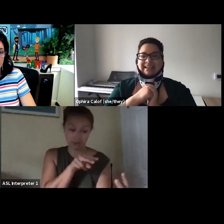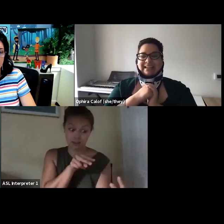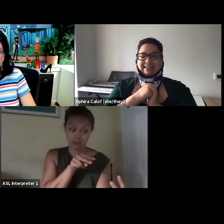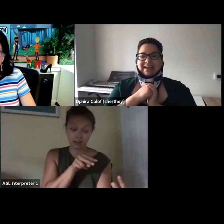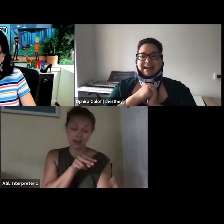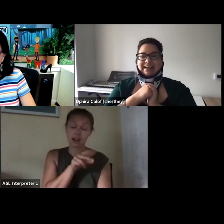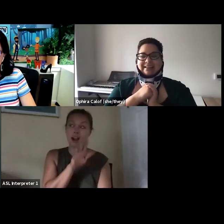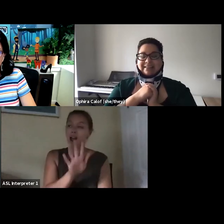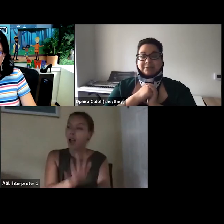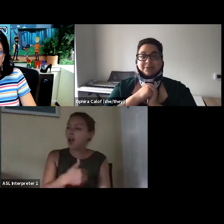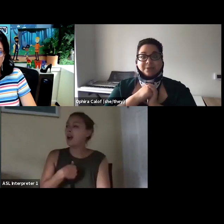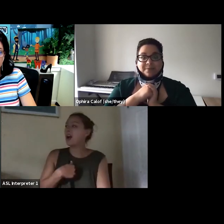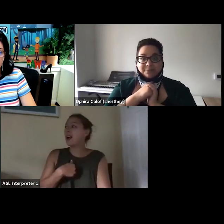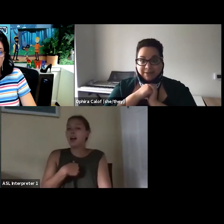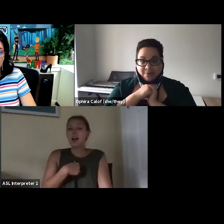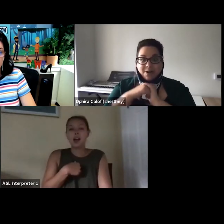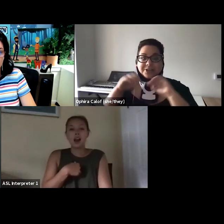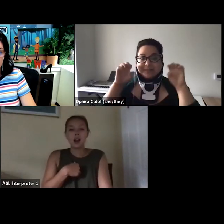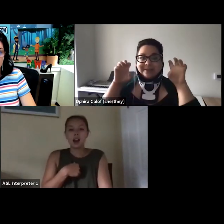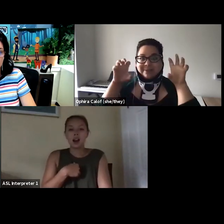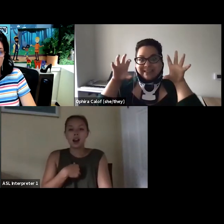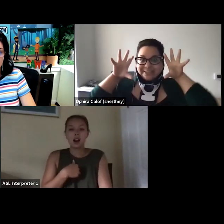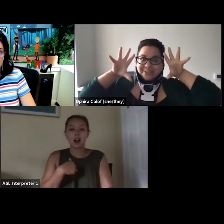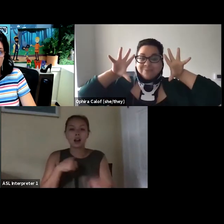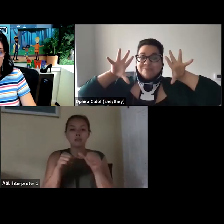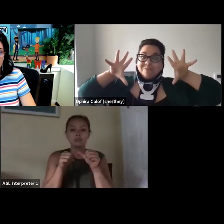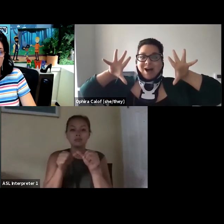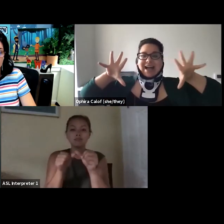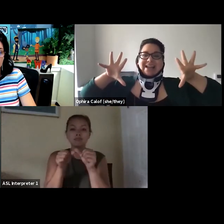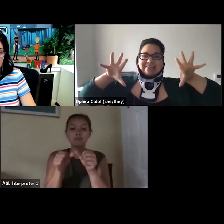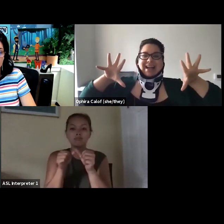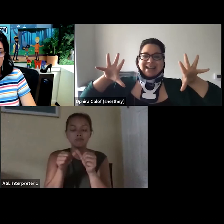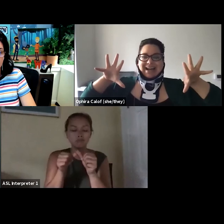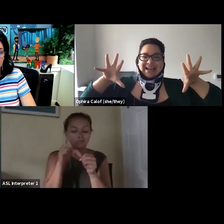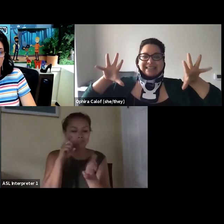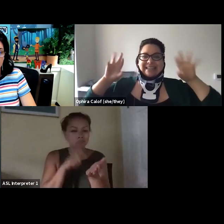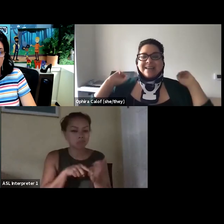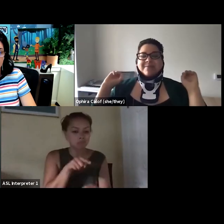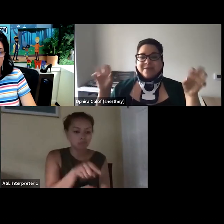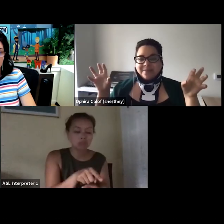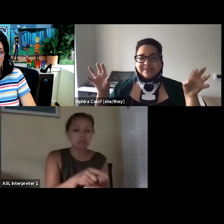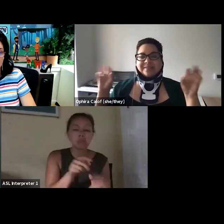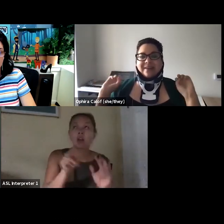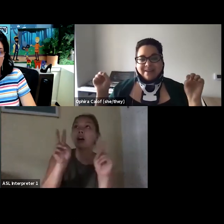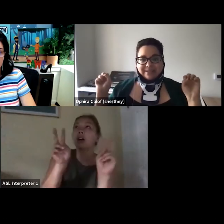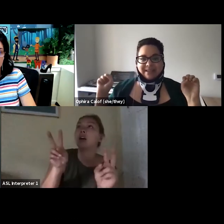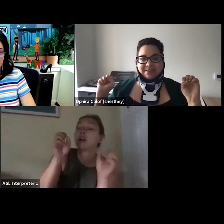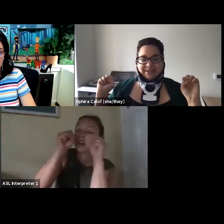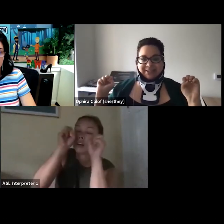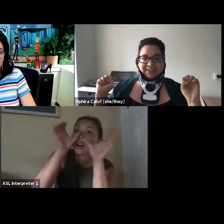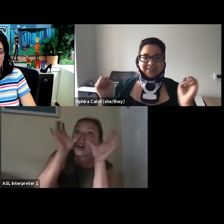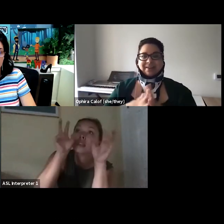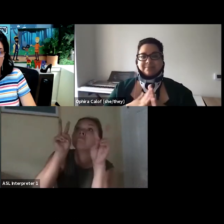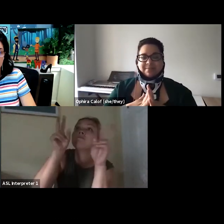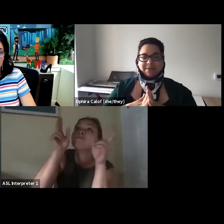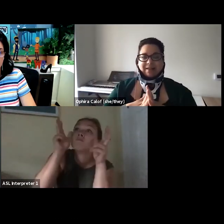noticing that they were torn between watching me with these just wide, wide eyes, but also every time I